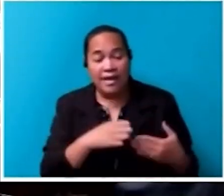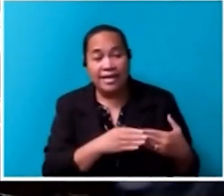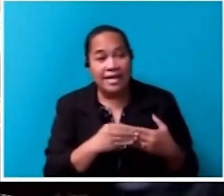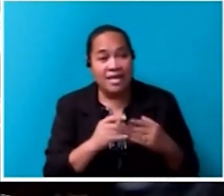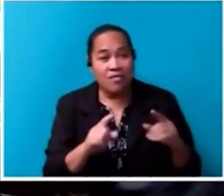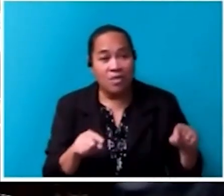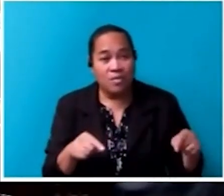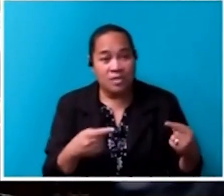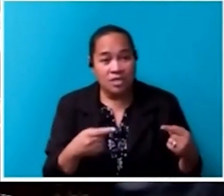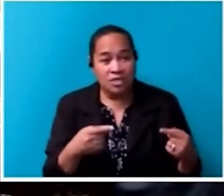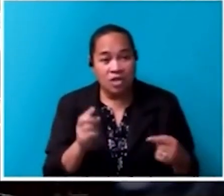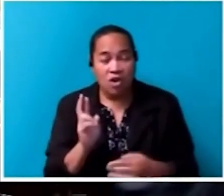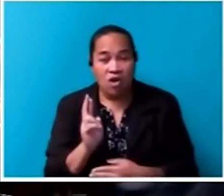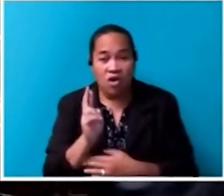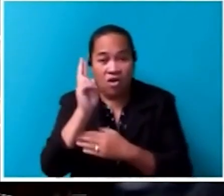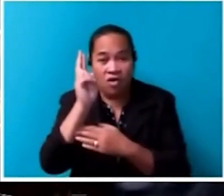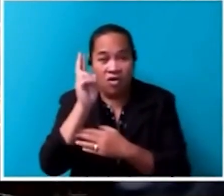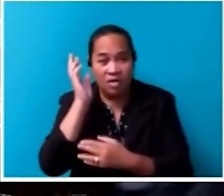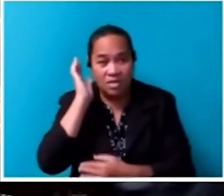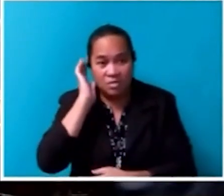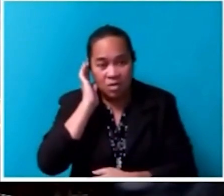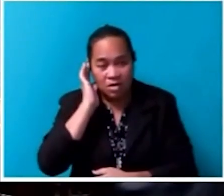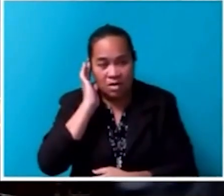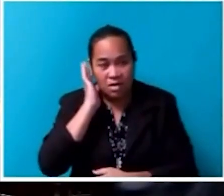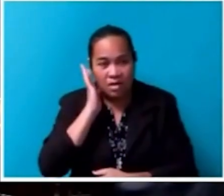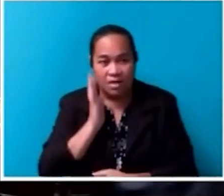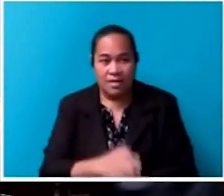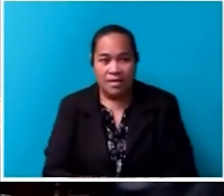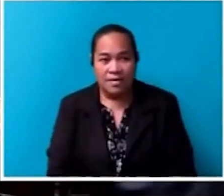or his designate for their response.